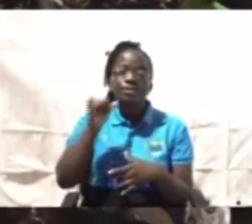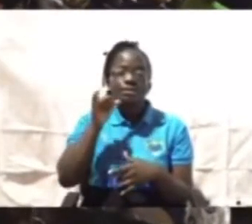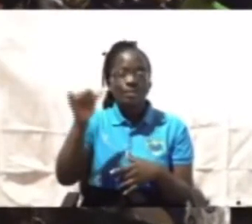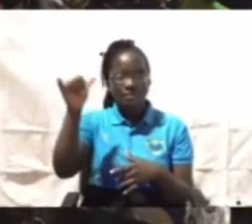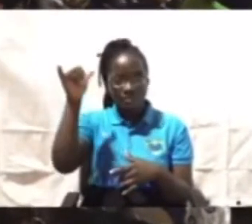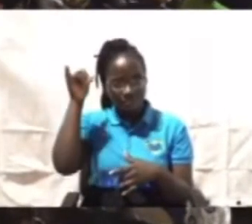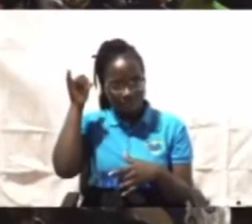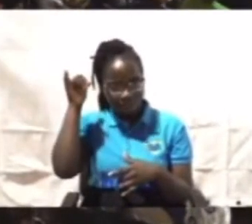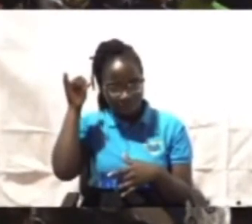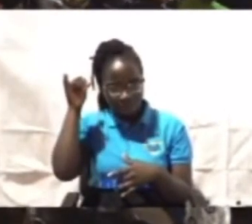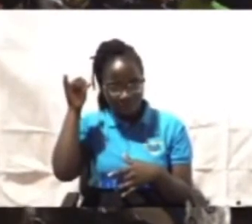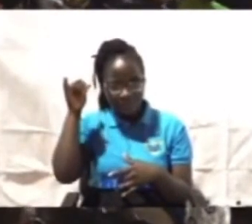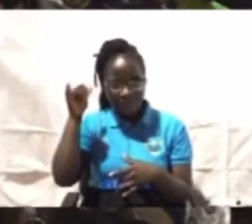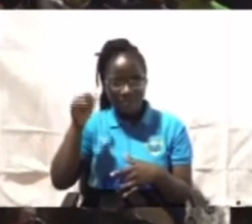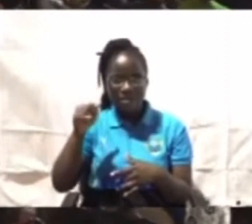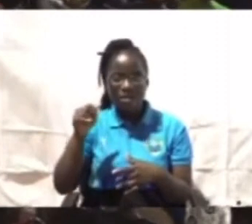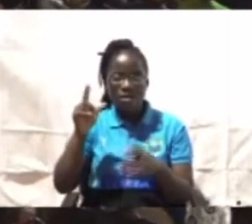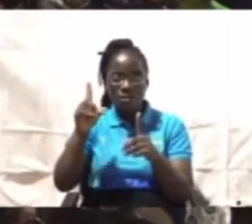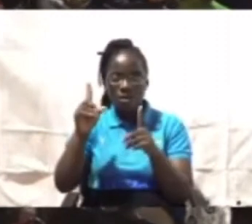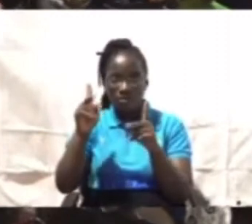ahemfunso wadanse.